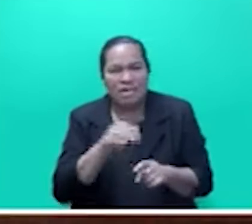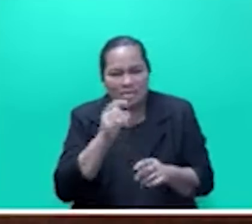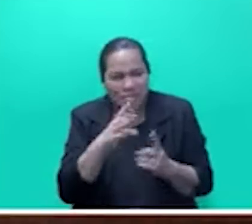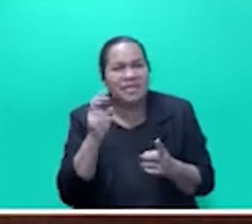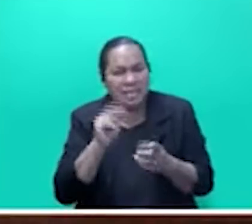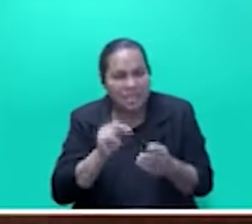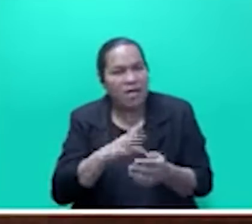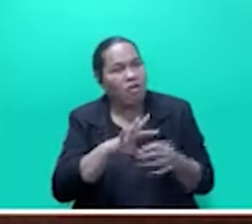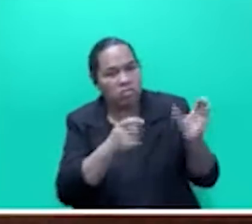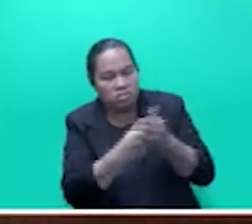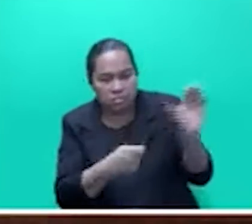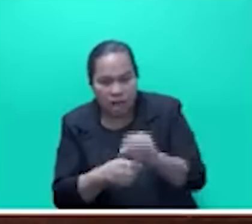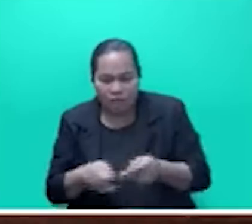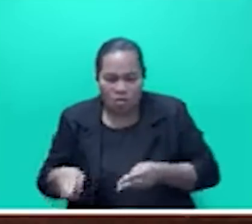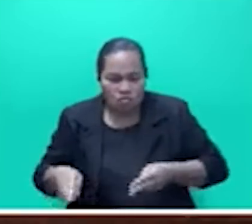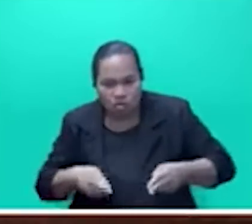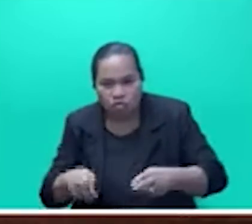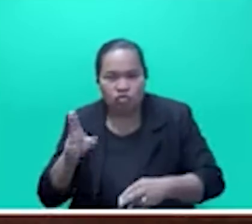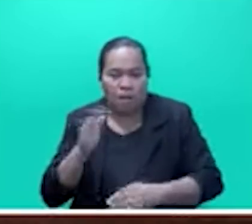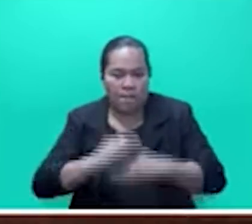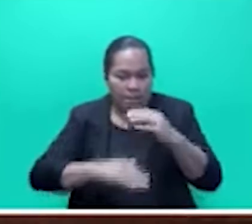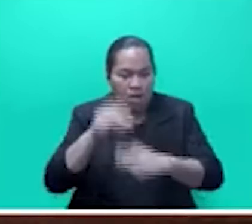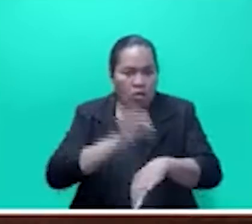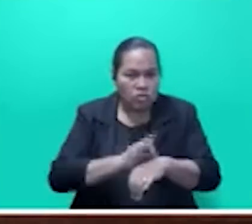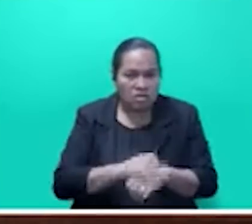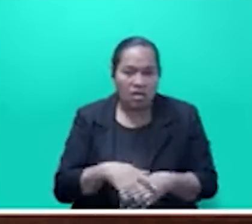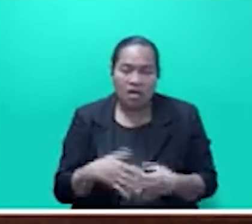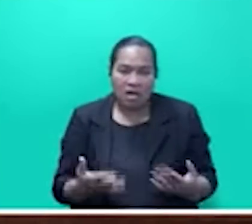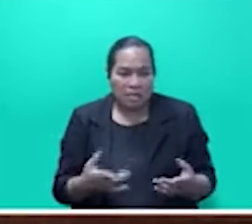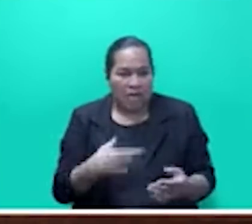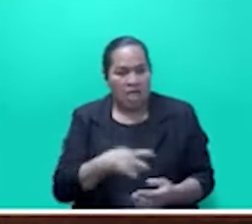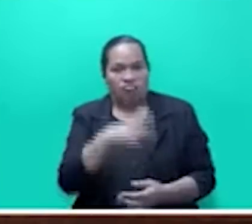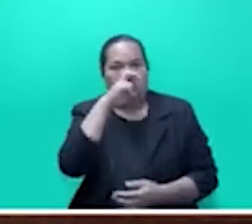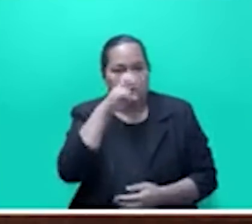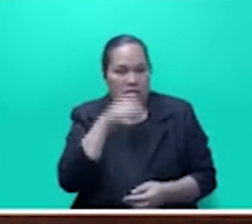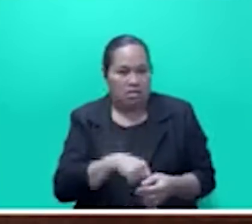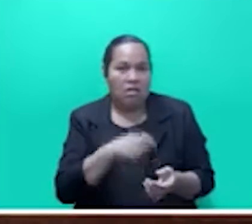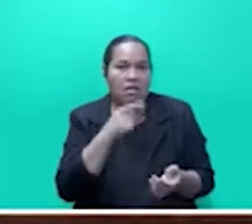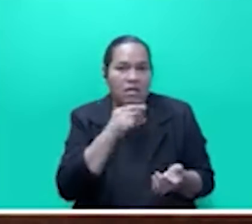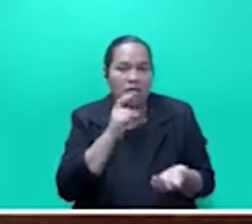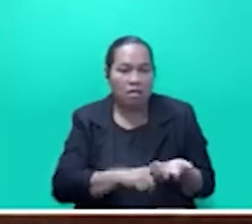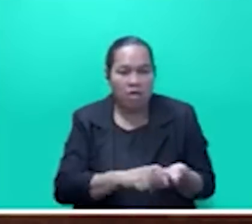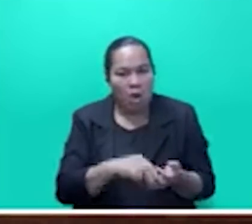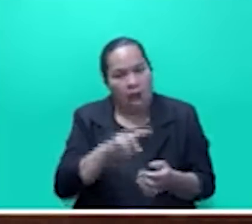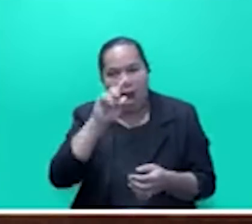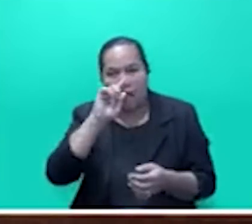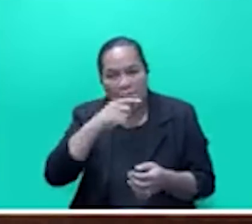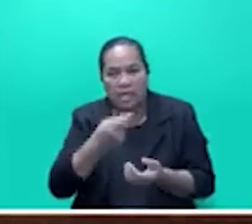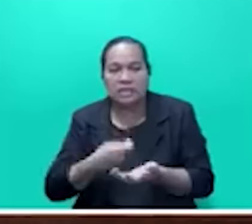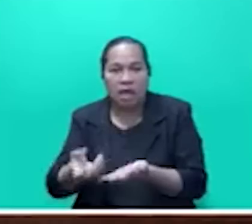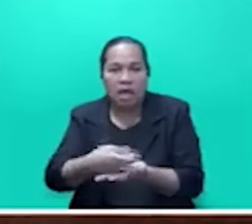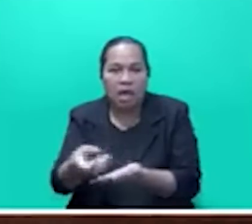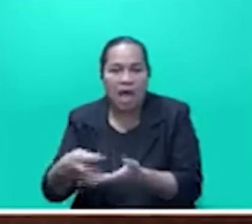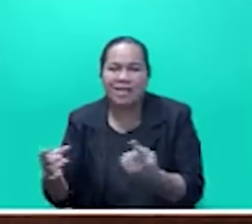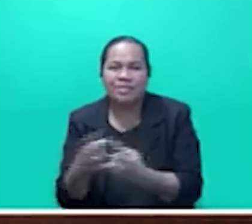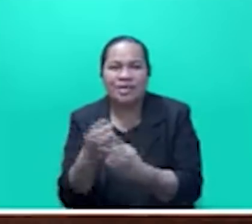ports, hospitals, water and sewage. Our national debt also restricts government's ability to direct spending into key areas such as